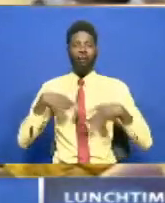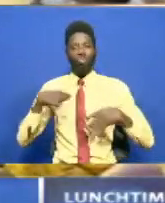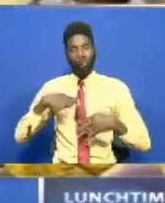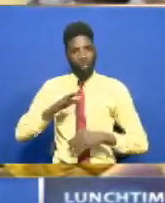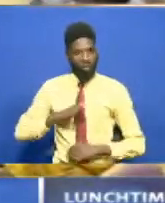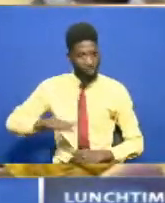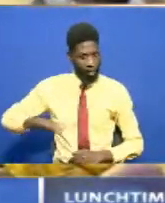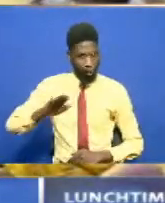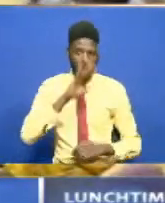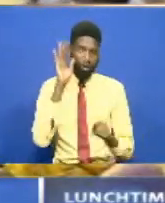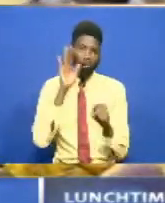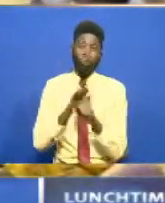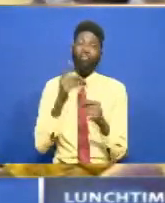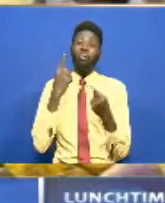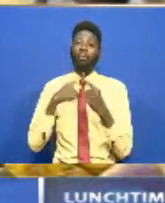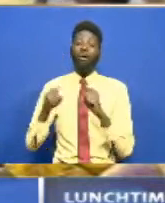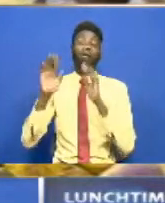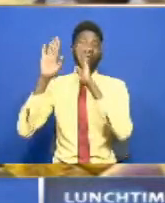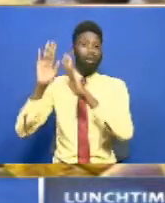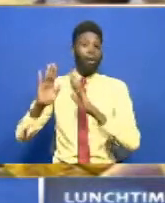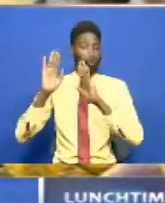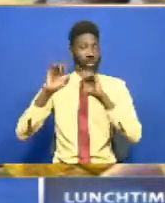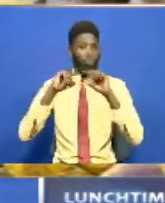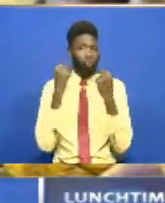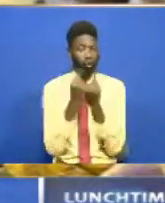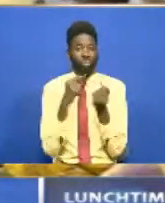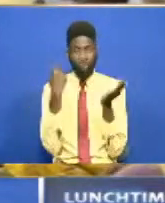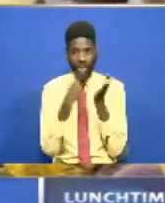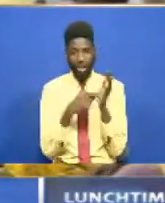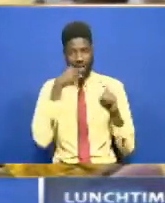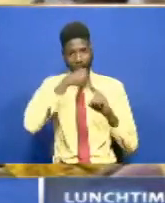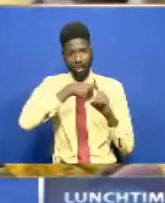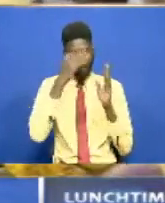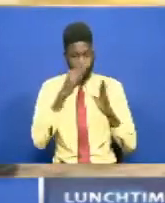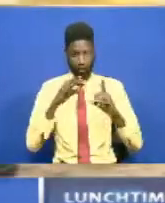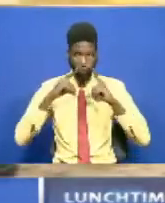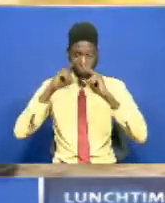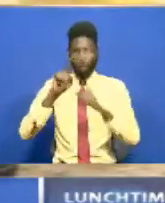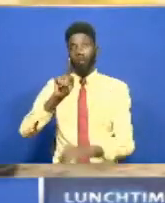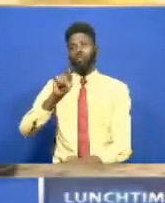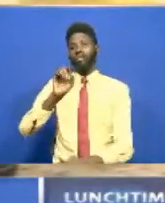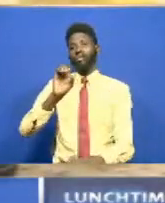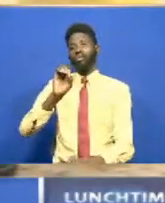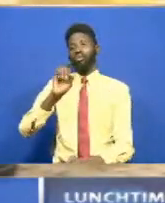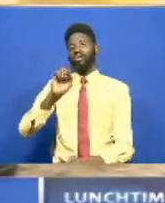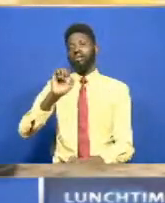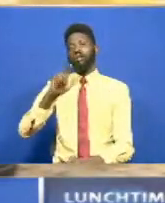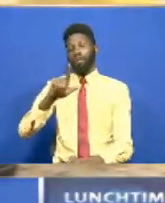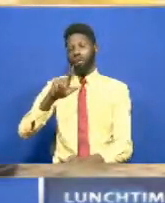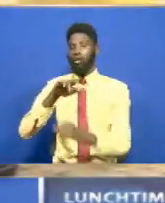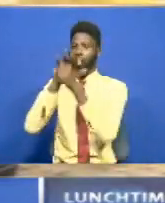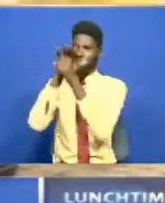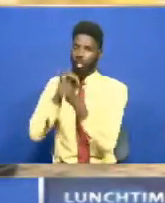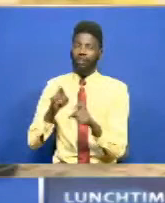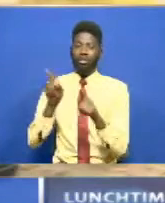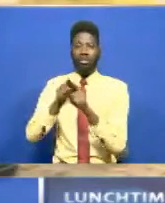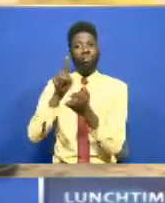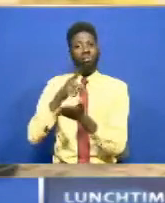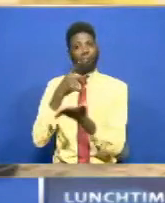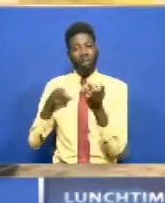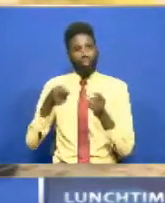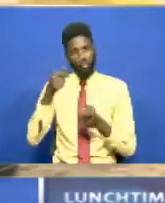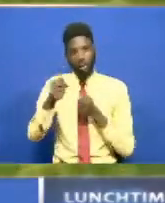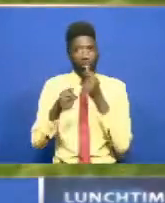much as possible, but campaign groups along with Ugandan activists have alleged that Total intimidated and failed to properly compensate